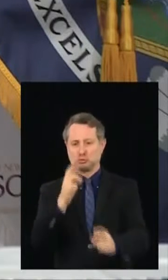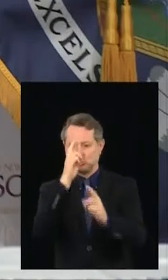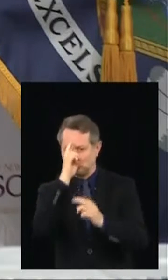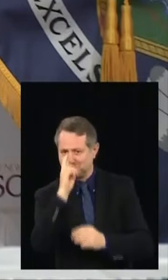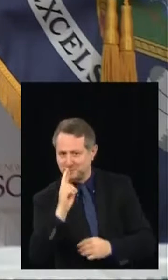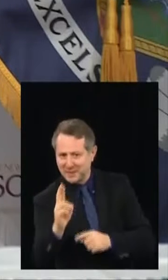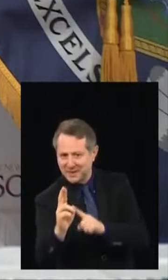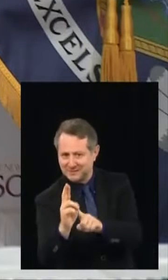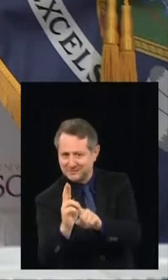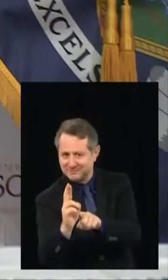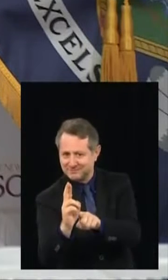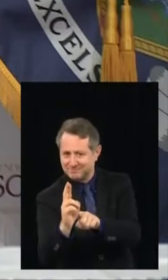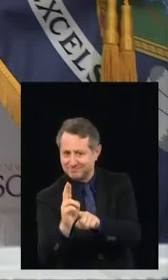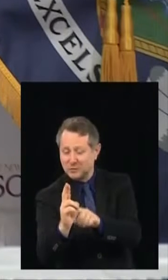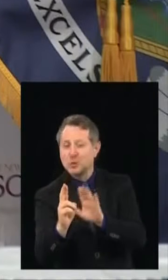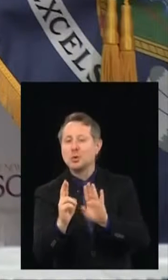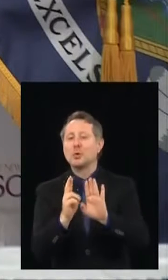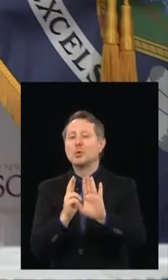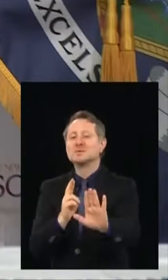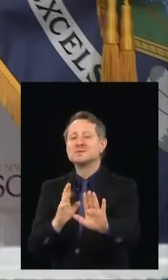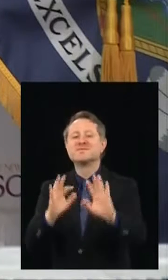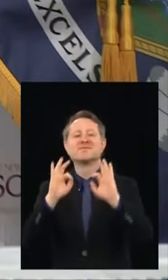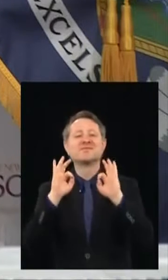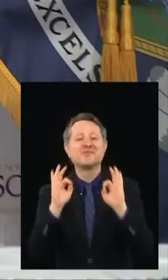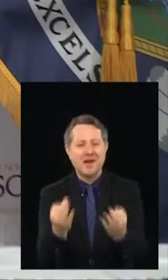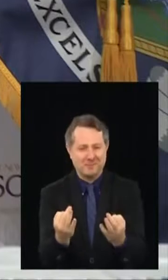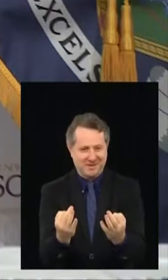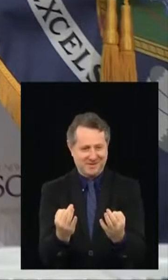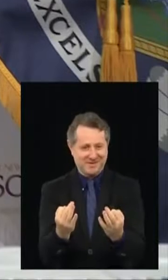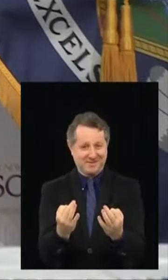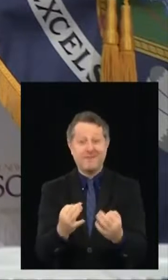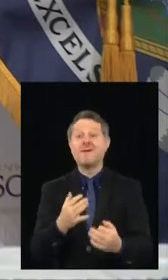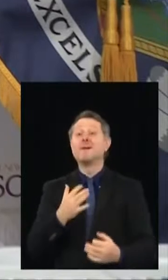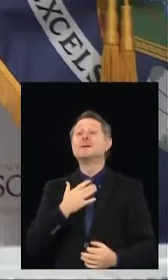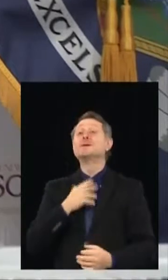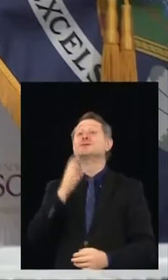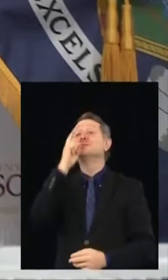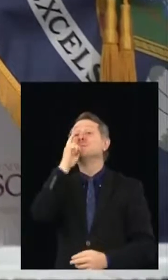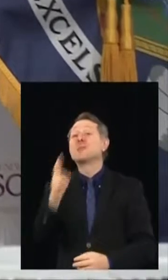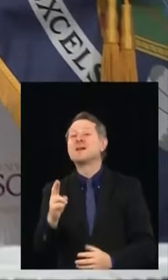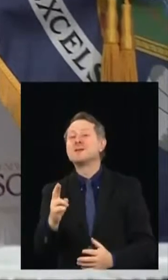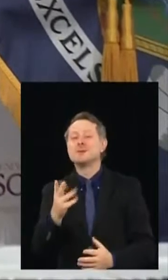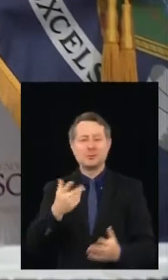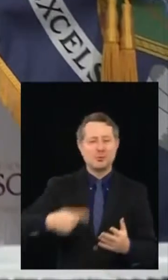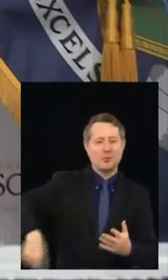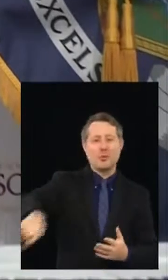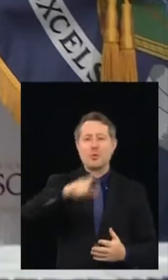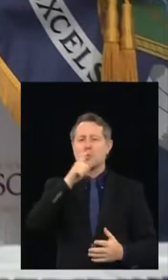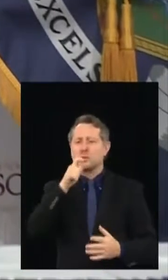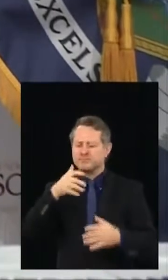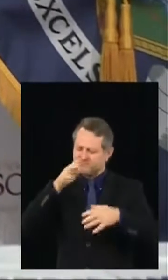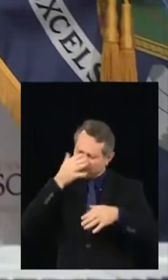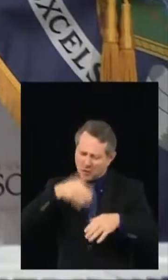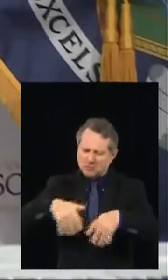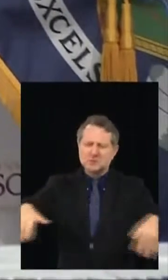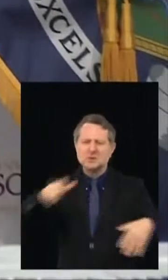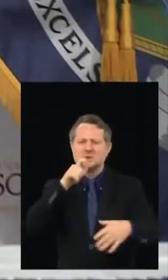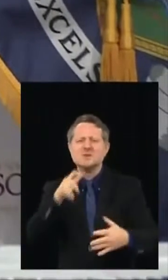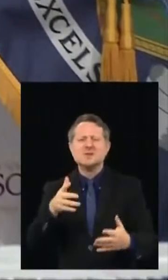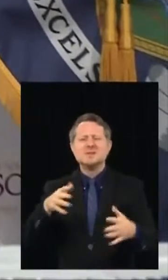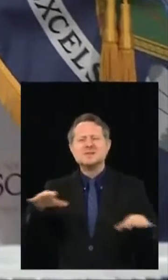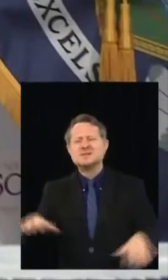family. I respect the work of our frontline heroes, the nurses, the doctors, et